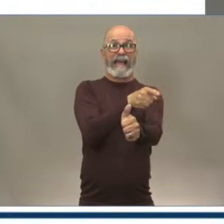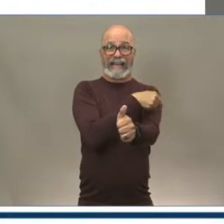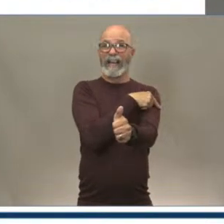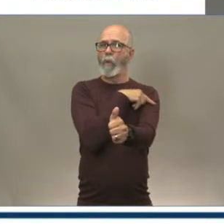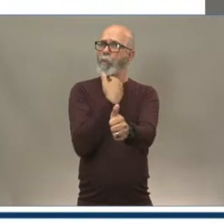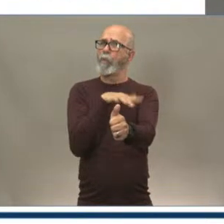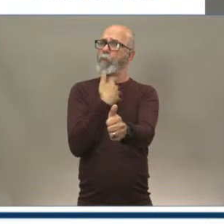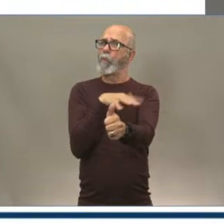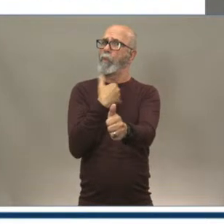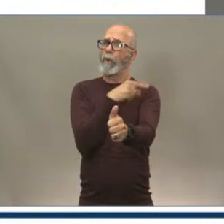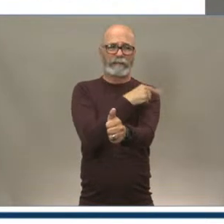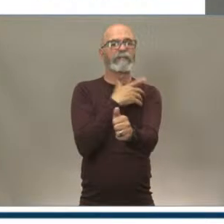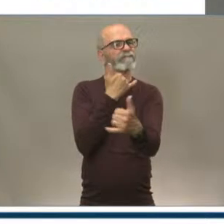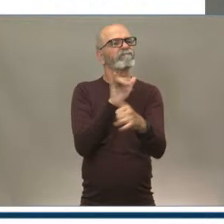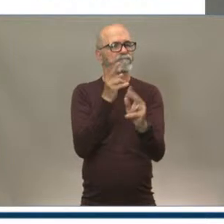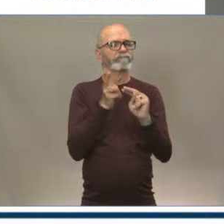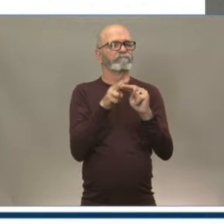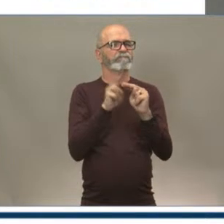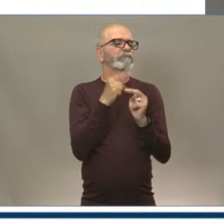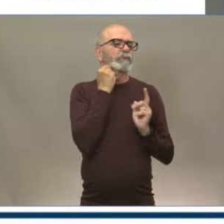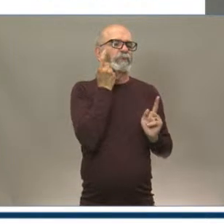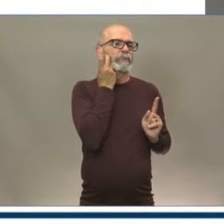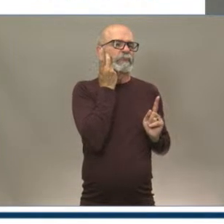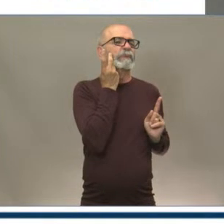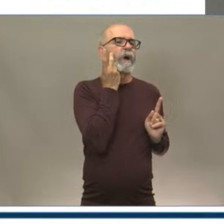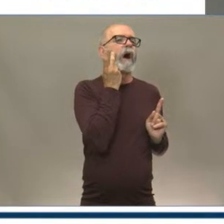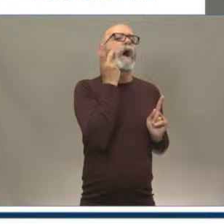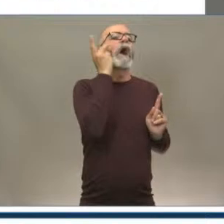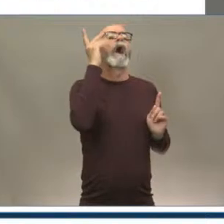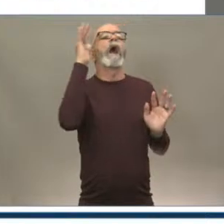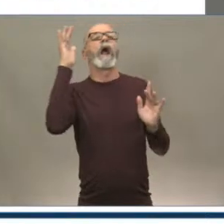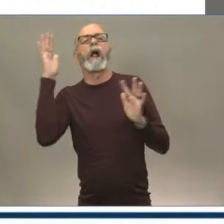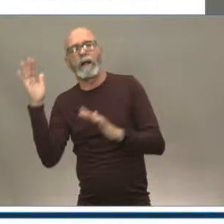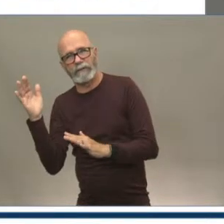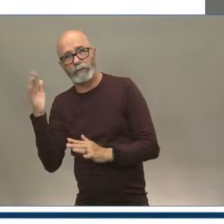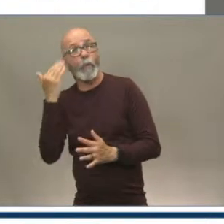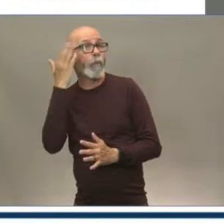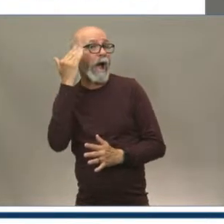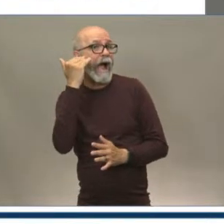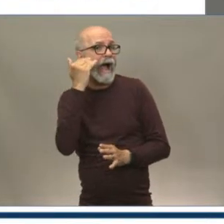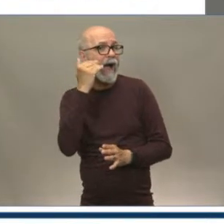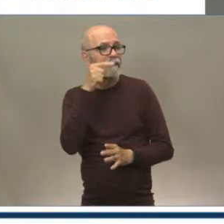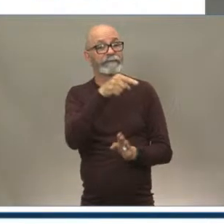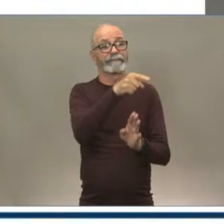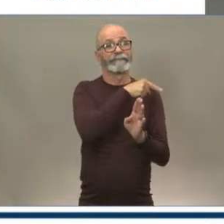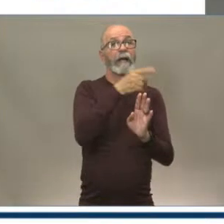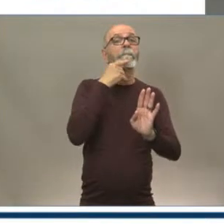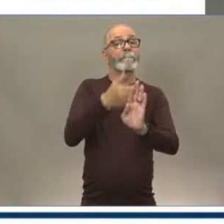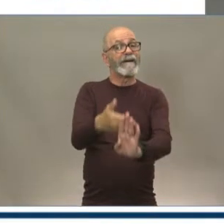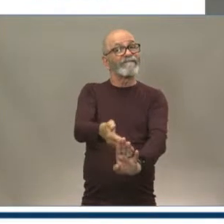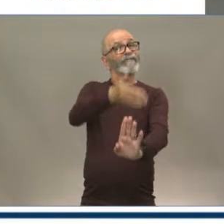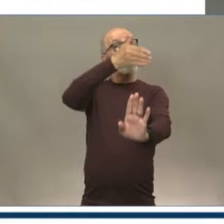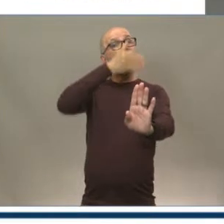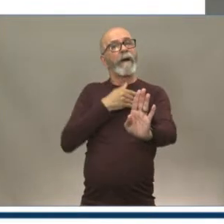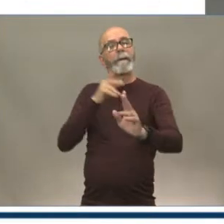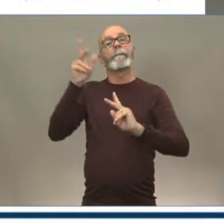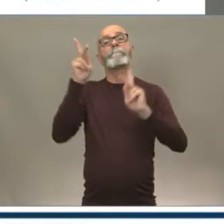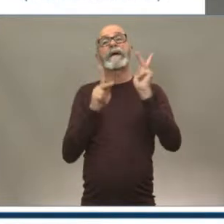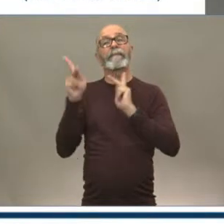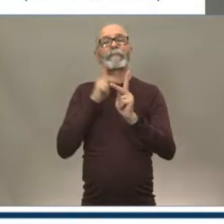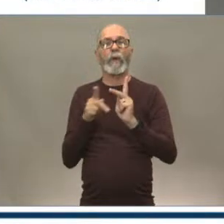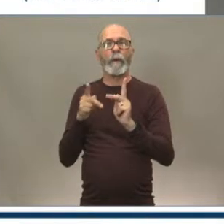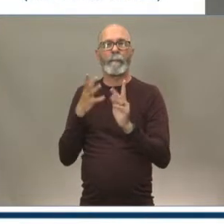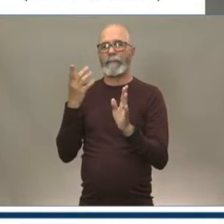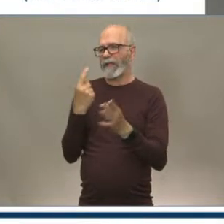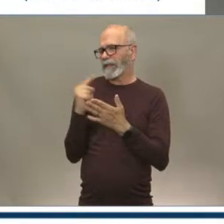numbers that we'll see in the next few days, they're a result of things that happened in people's actions a week to 2 weeks